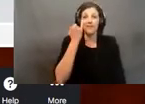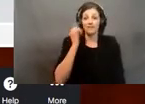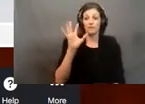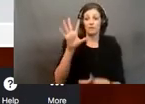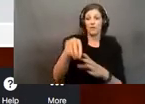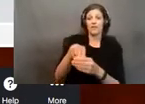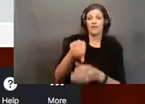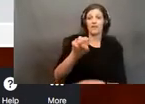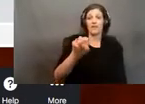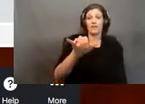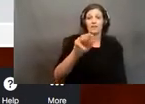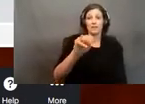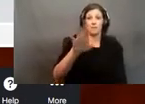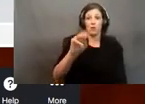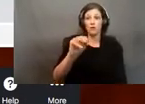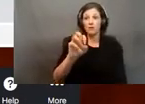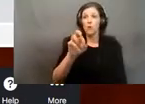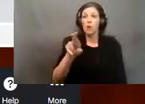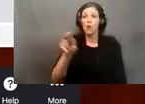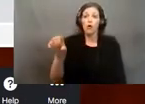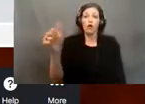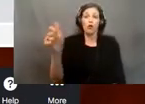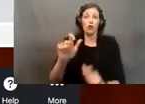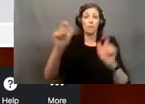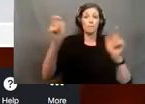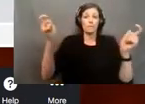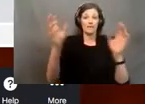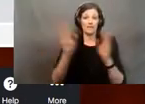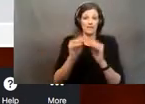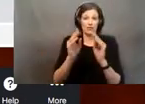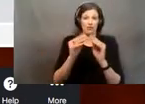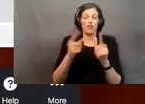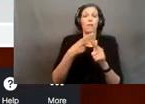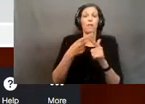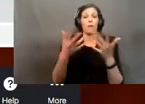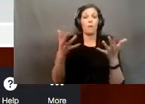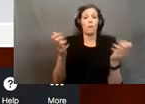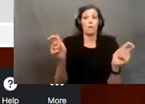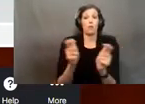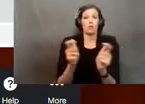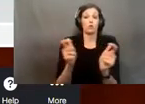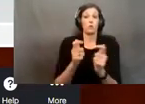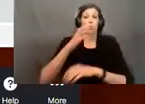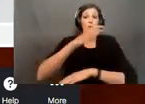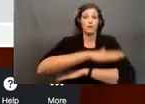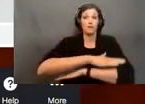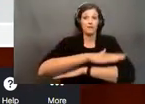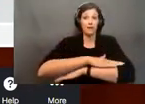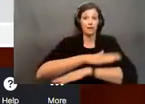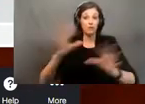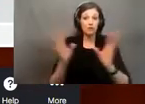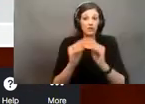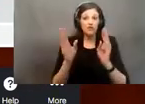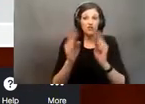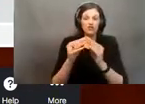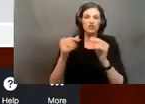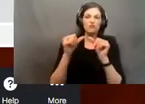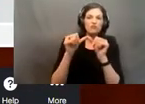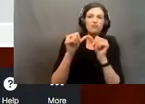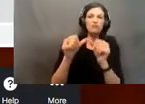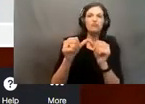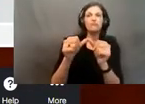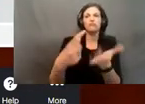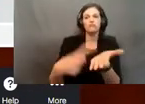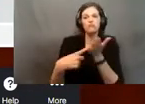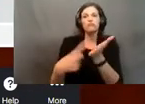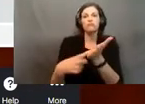or another large session and they decide to have a smaller table session to continue the conversation in smaller groups